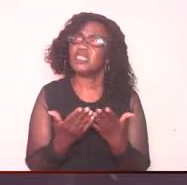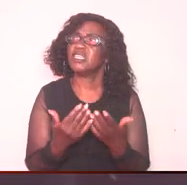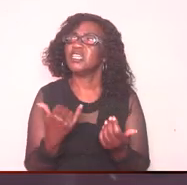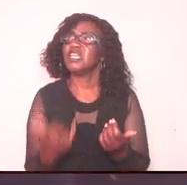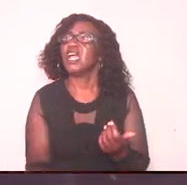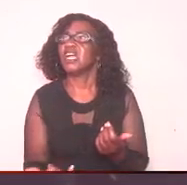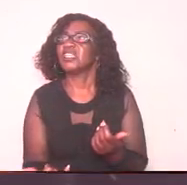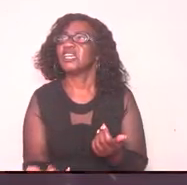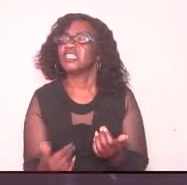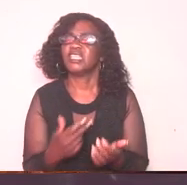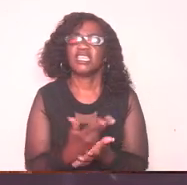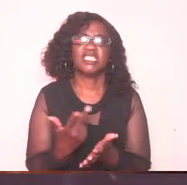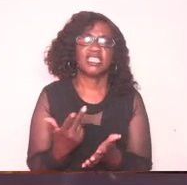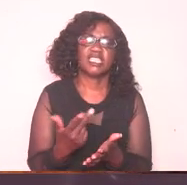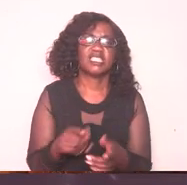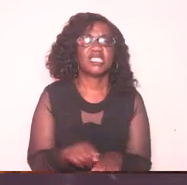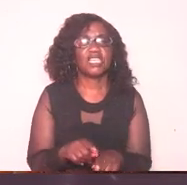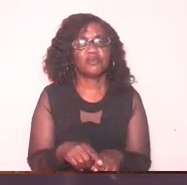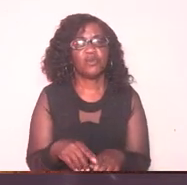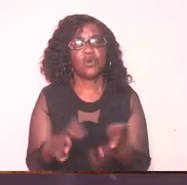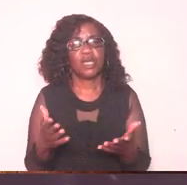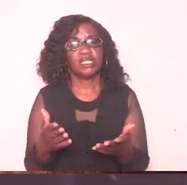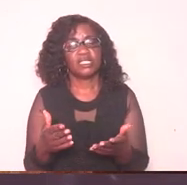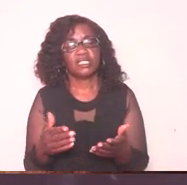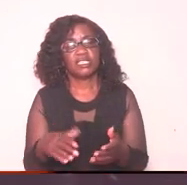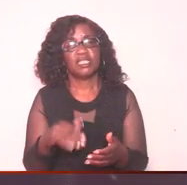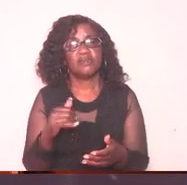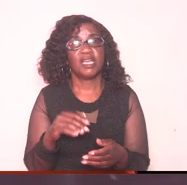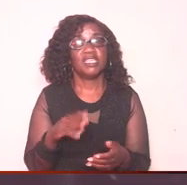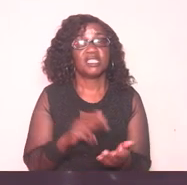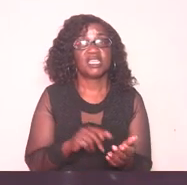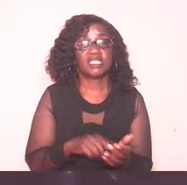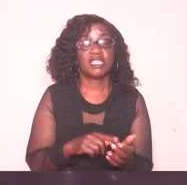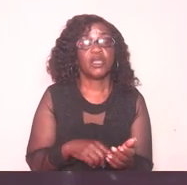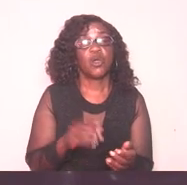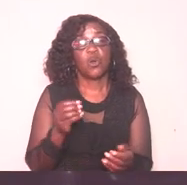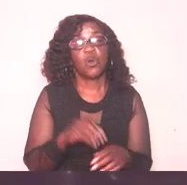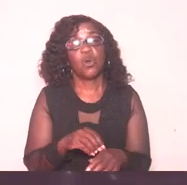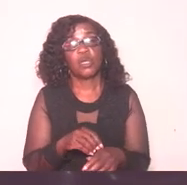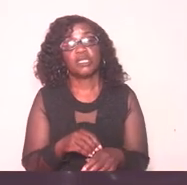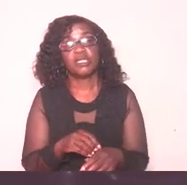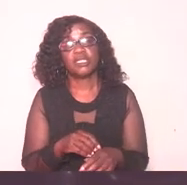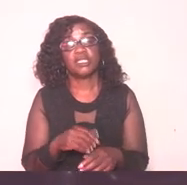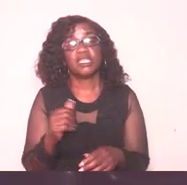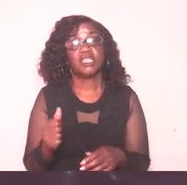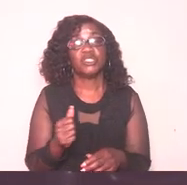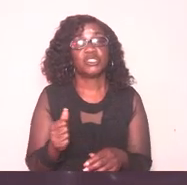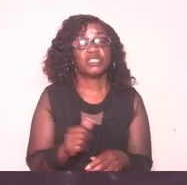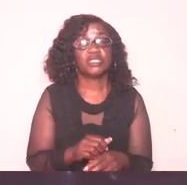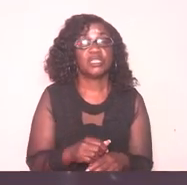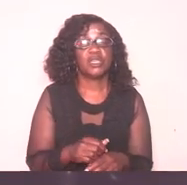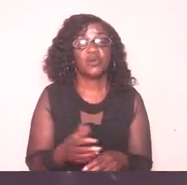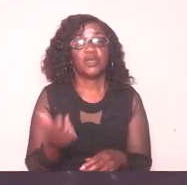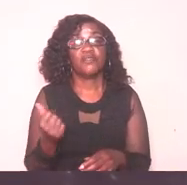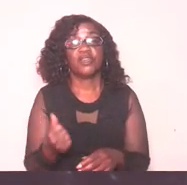than 18. We were here to evaluate the various impact that sex has on these particular ages, right? So we